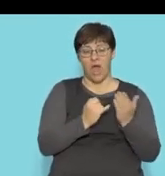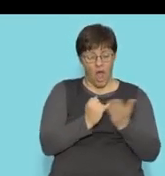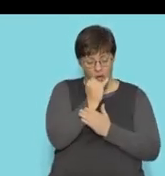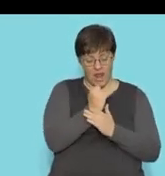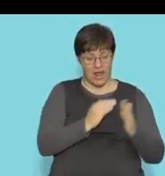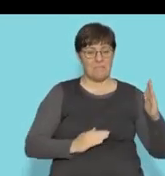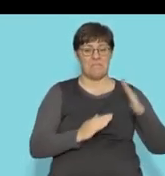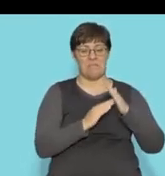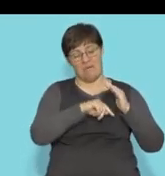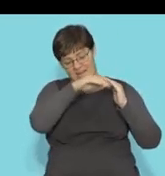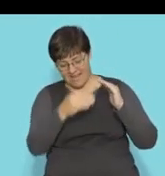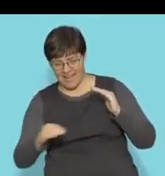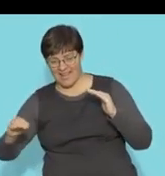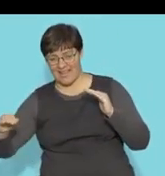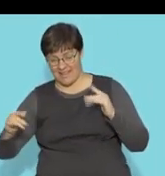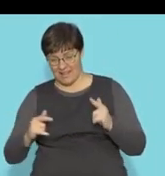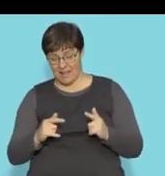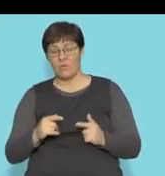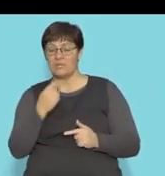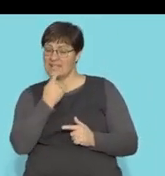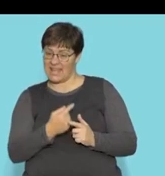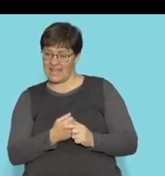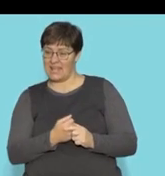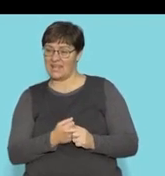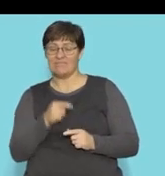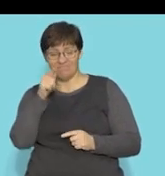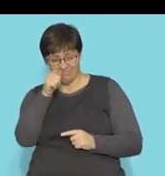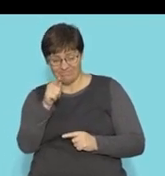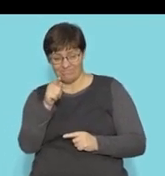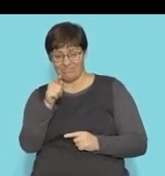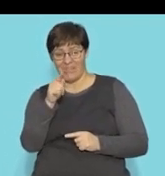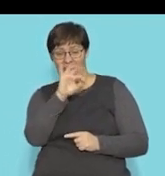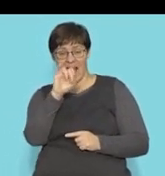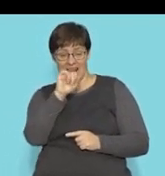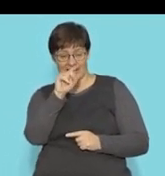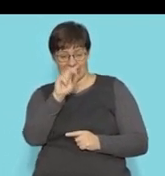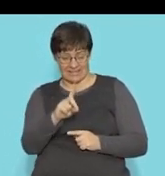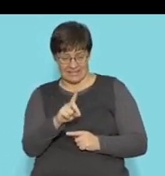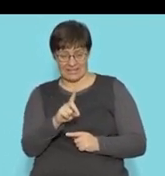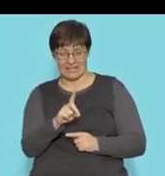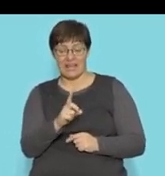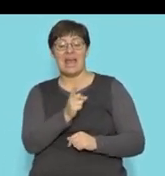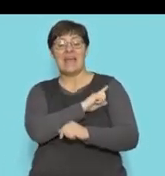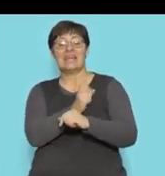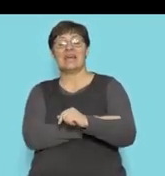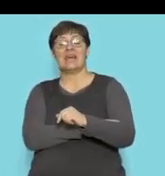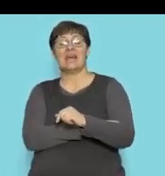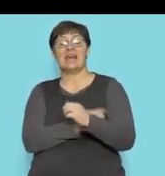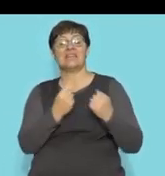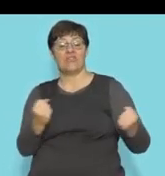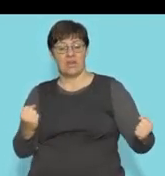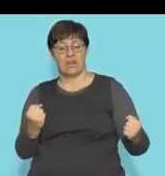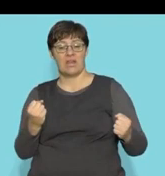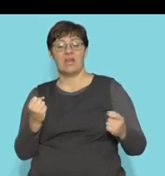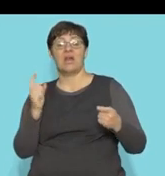earlier. So we would have to say that on this island, the carrying capacity has